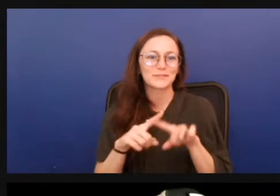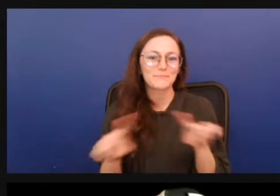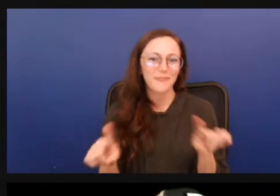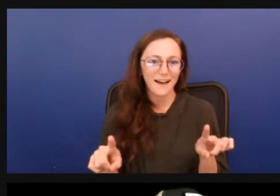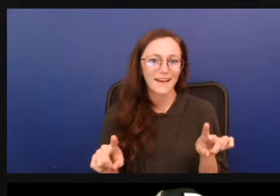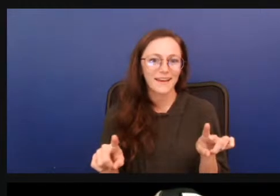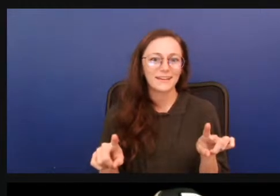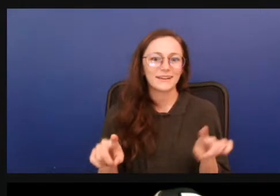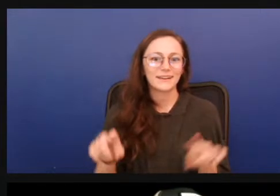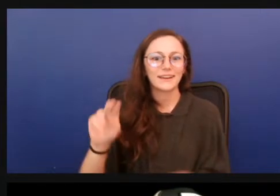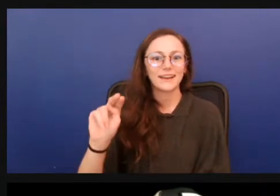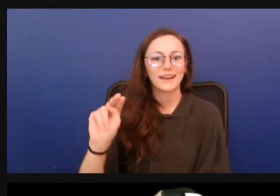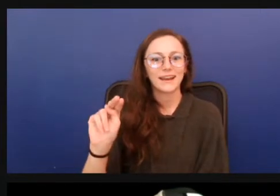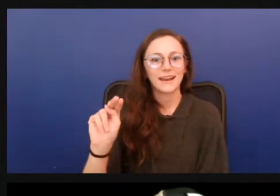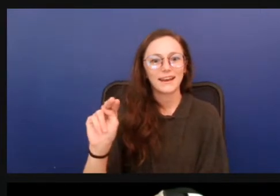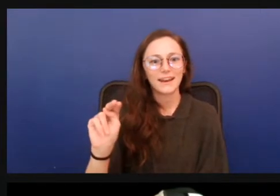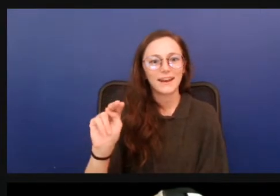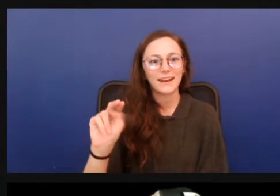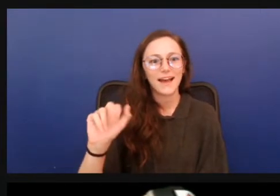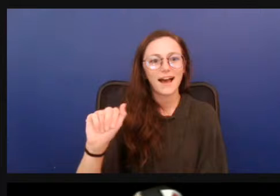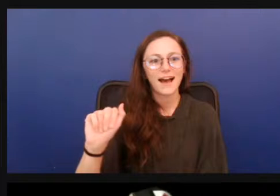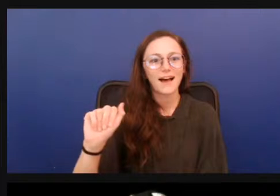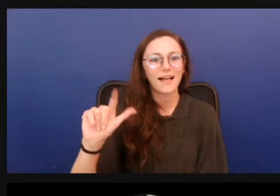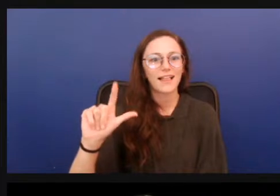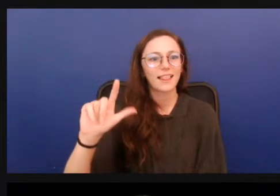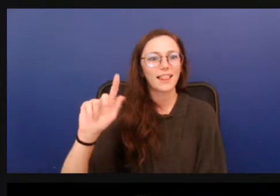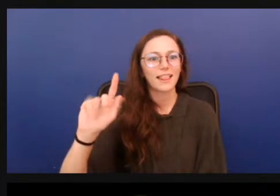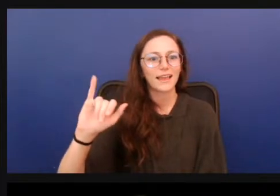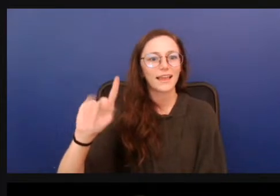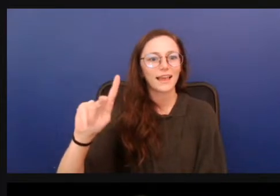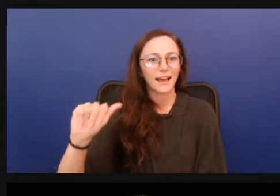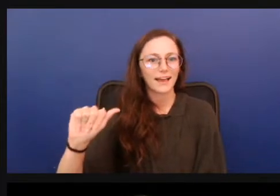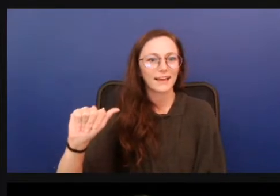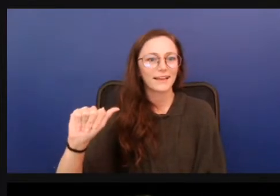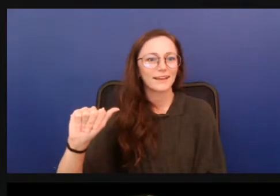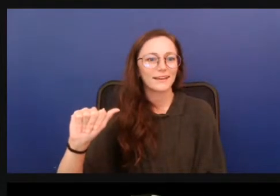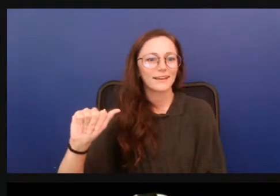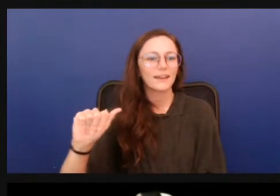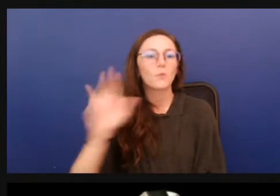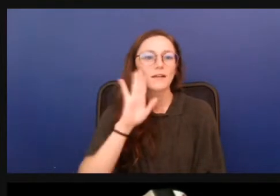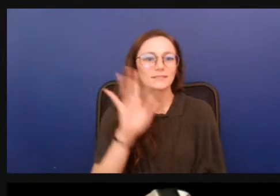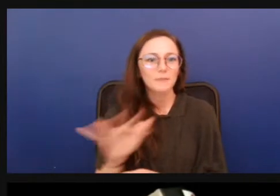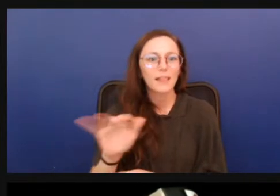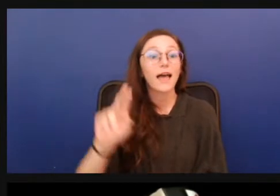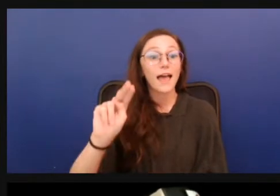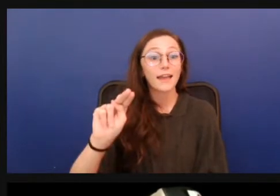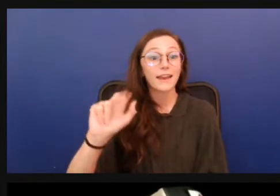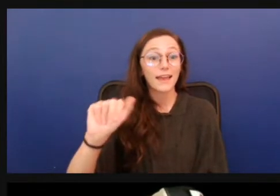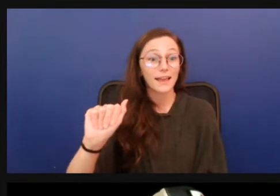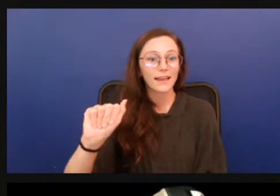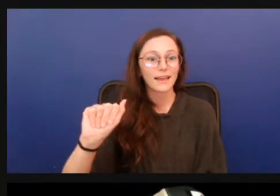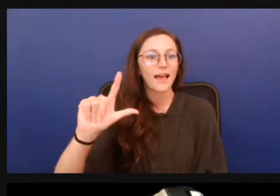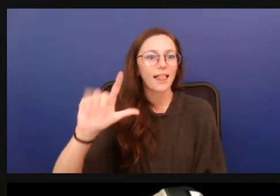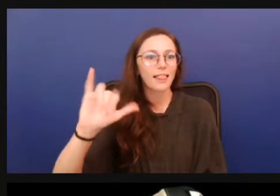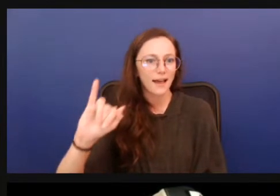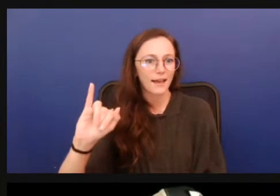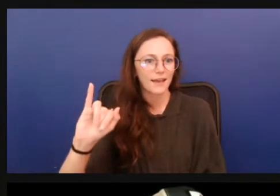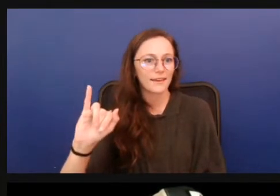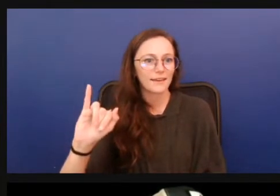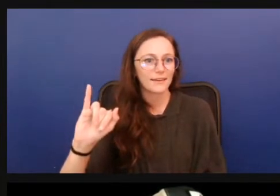is Nali'i Kakani, right? And I'll spell it N-A-L-I